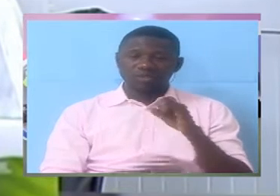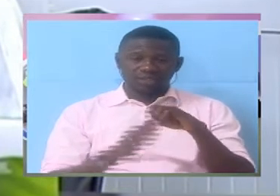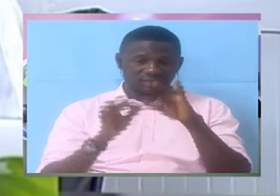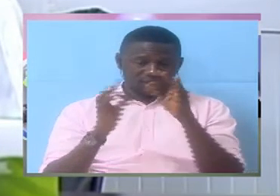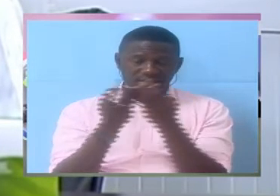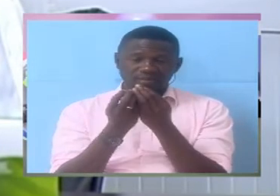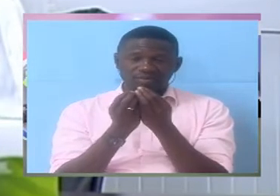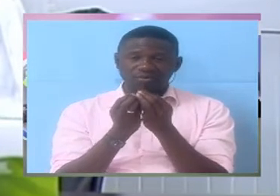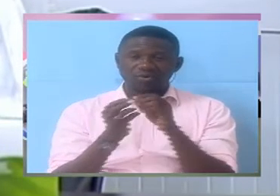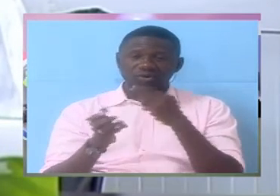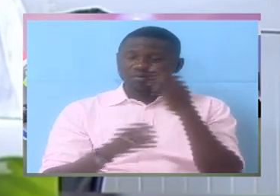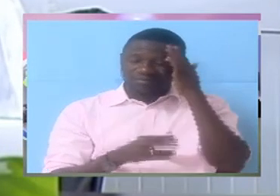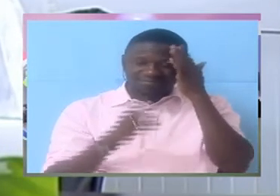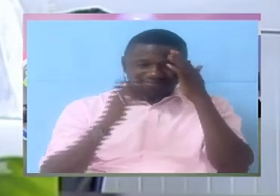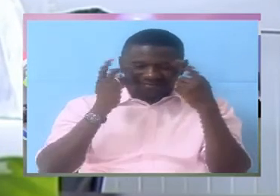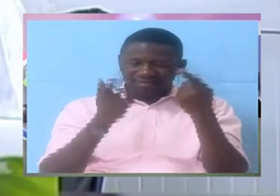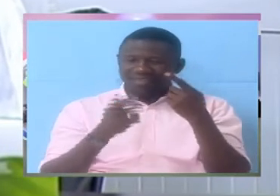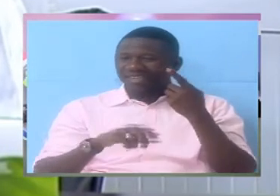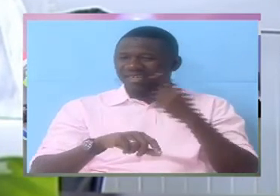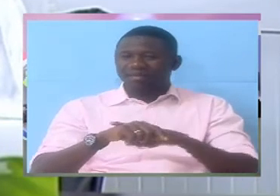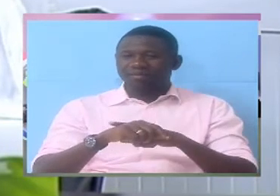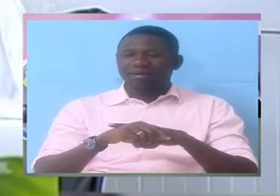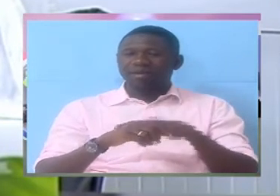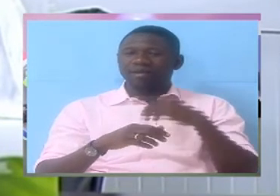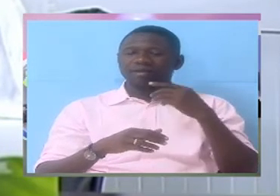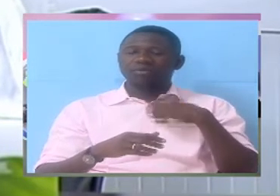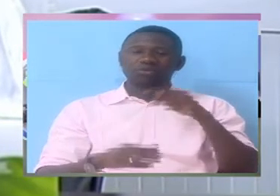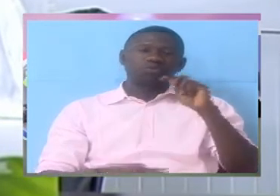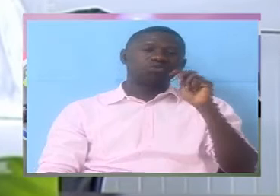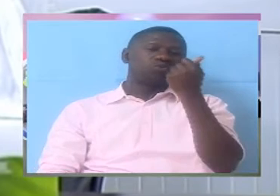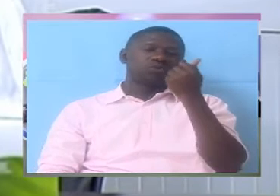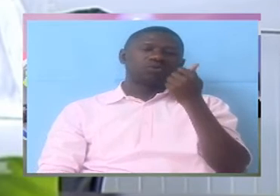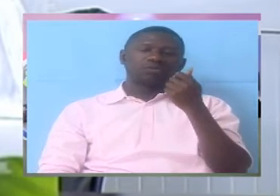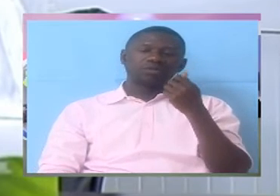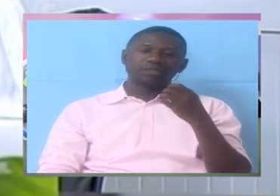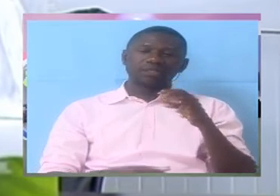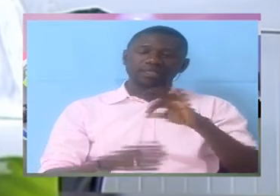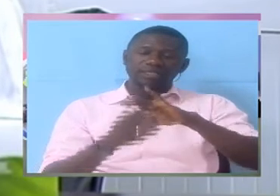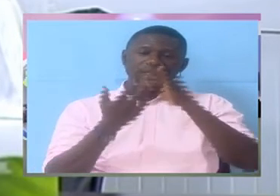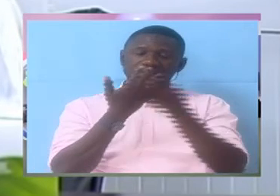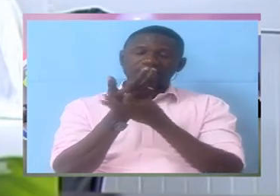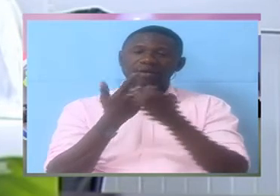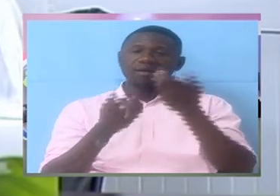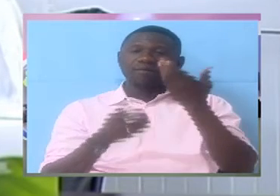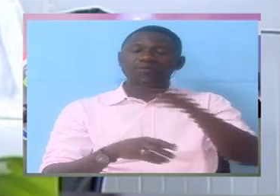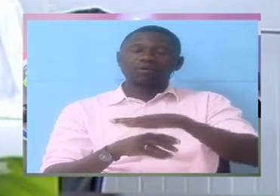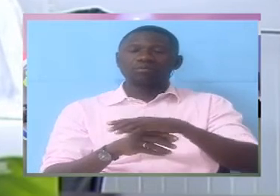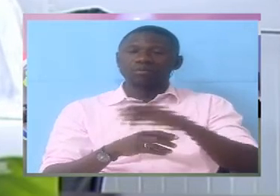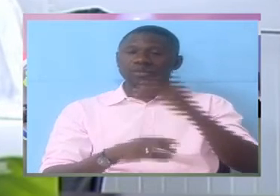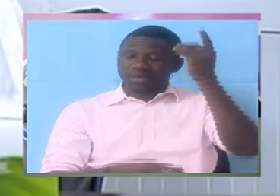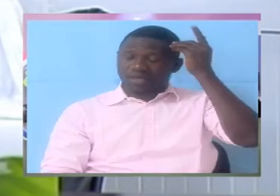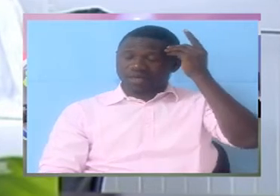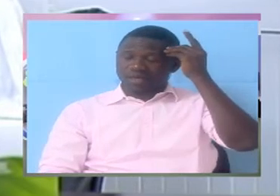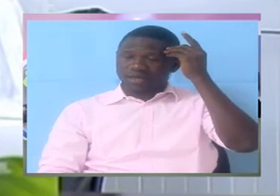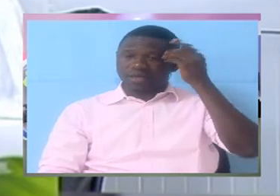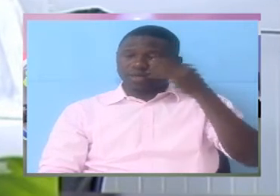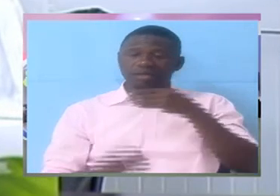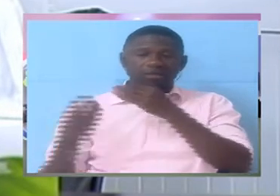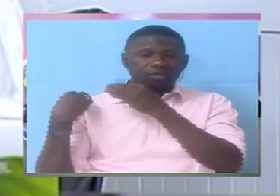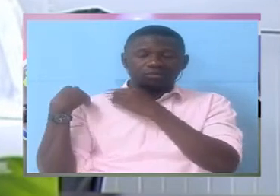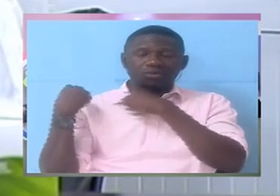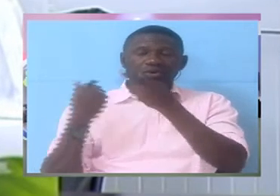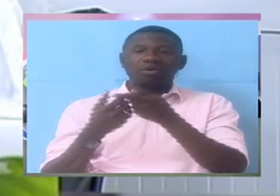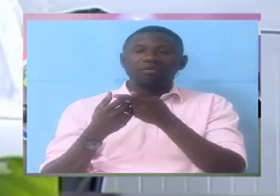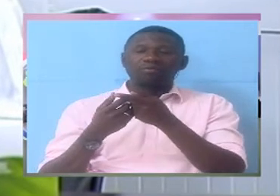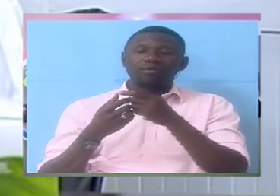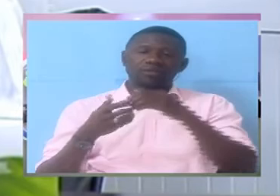newly transferred from Dakar and took over counter espionage division. As head of the